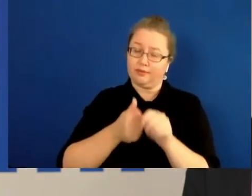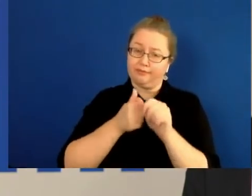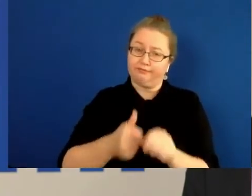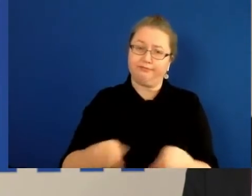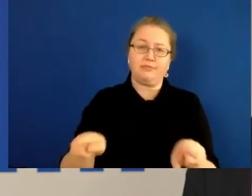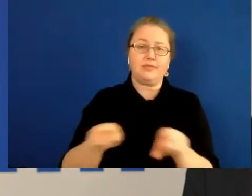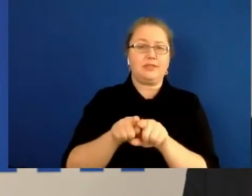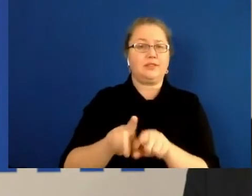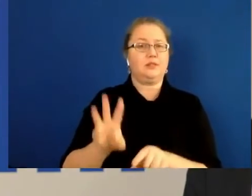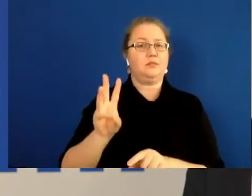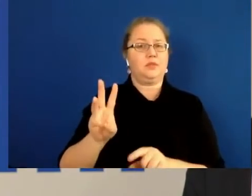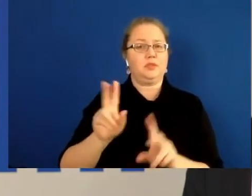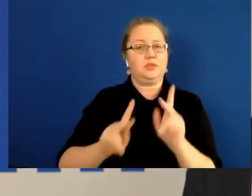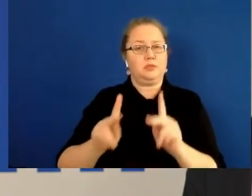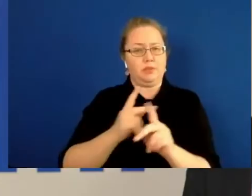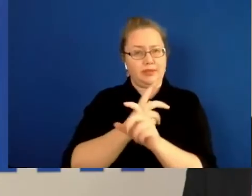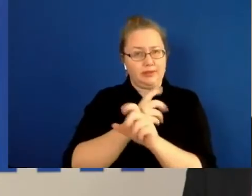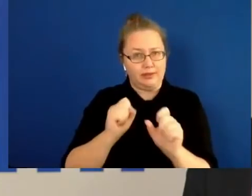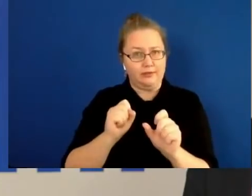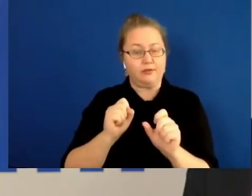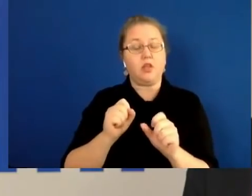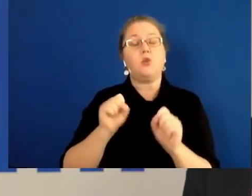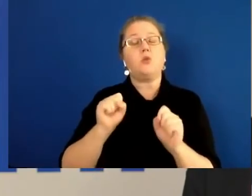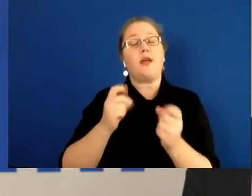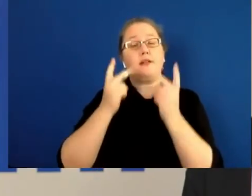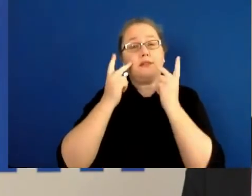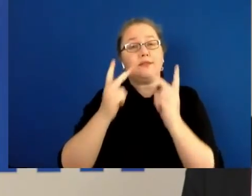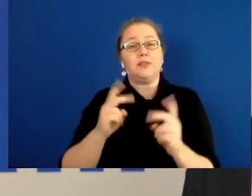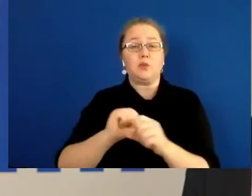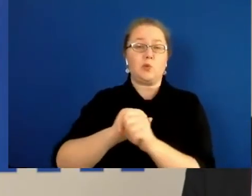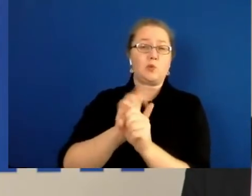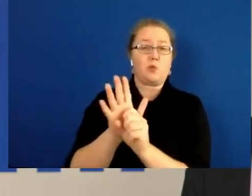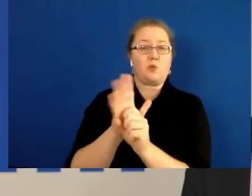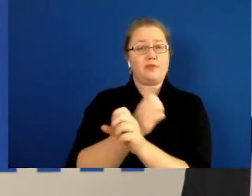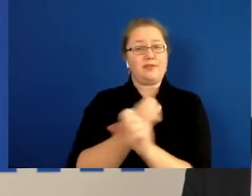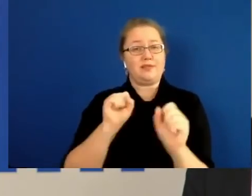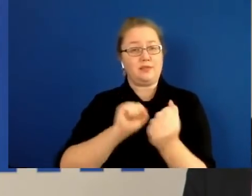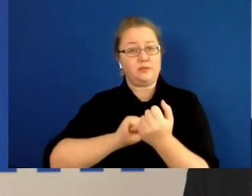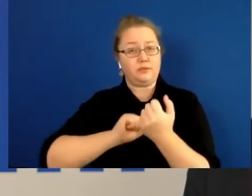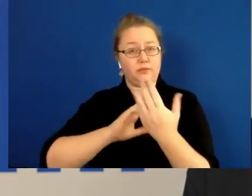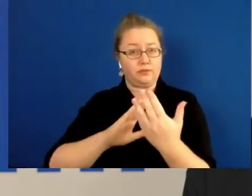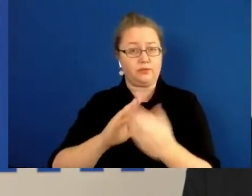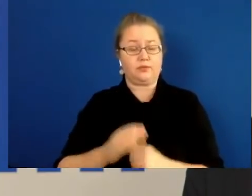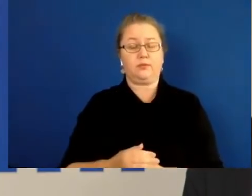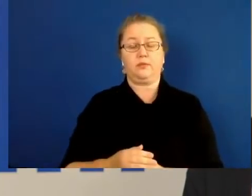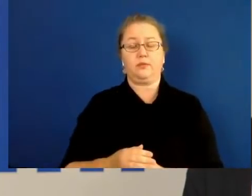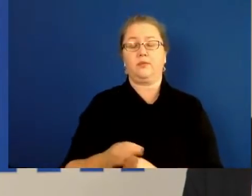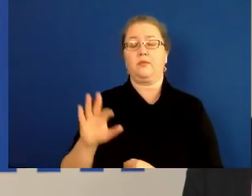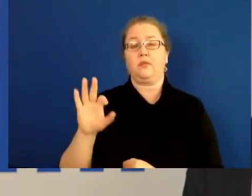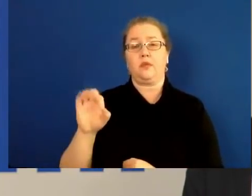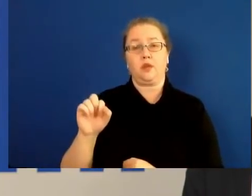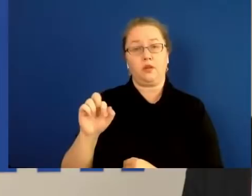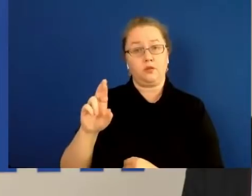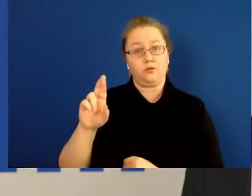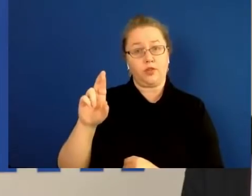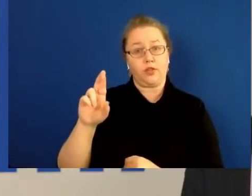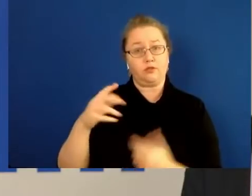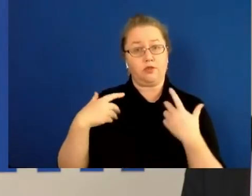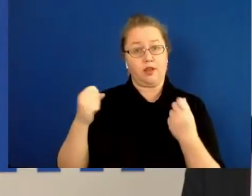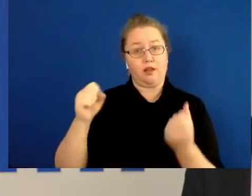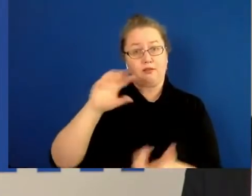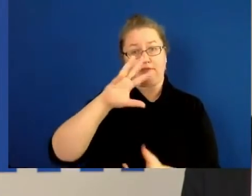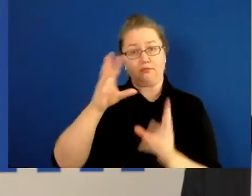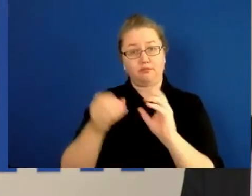same safe six. As much as possible, please socialize with people outside of your home, such as public outdoor spaces